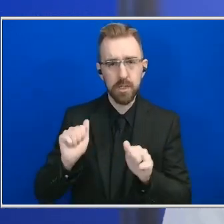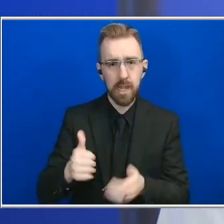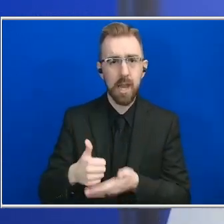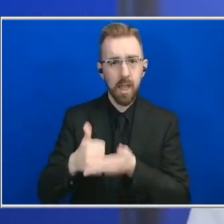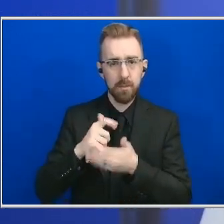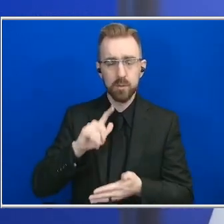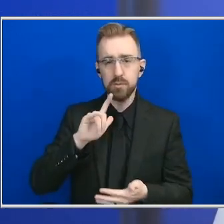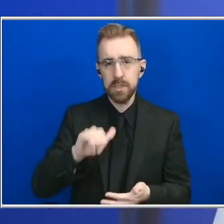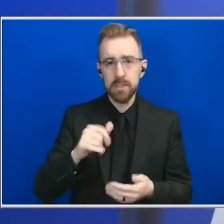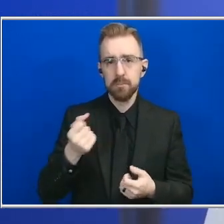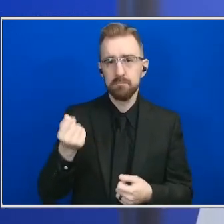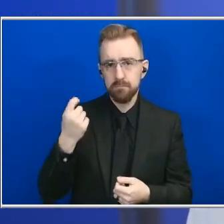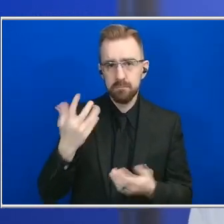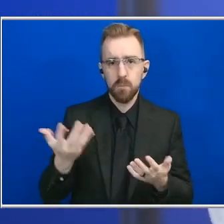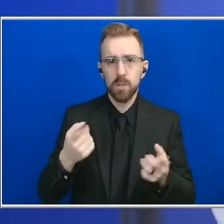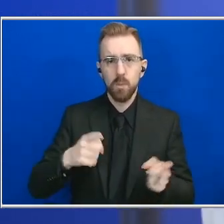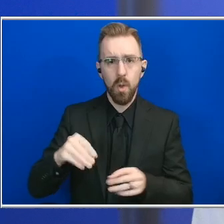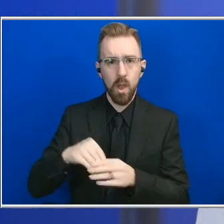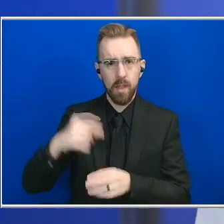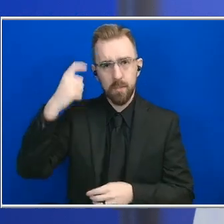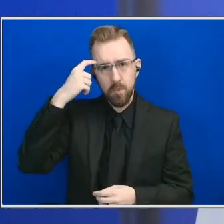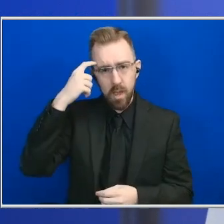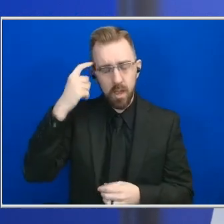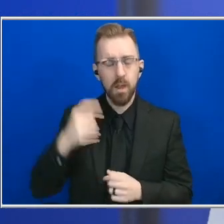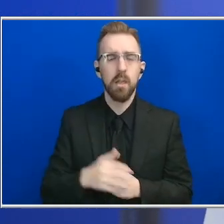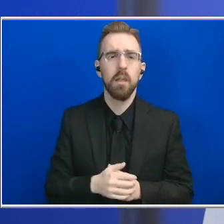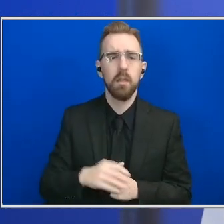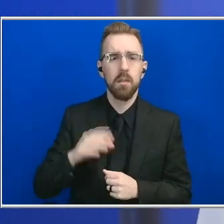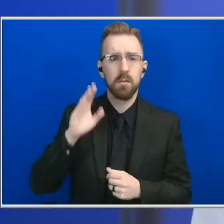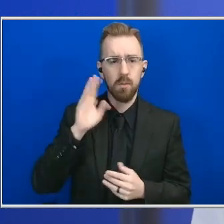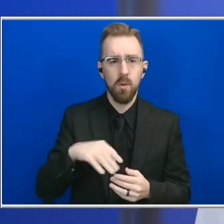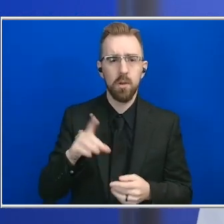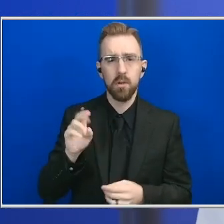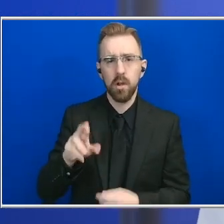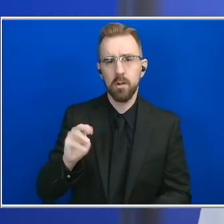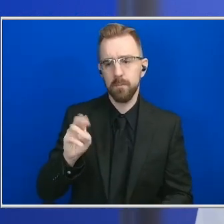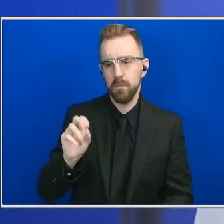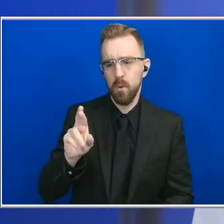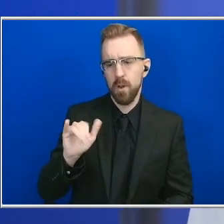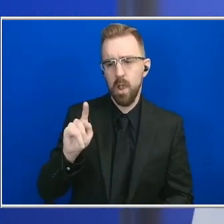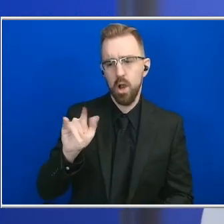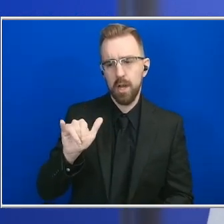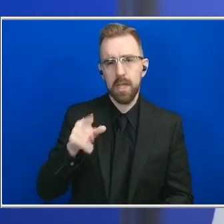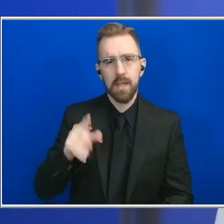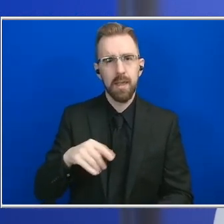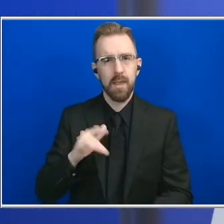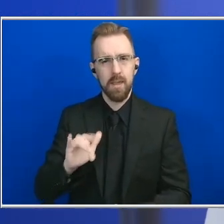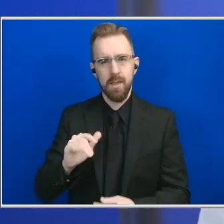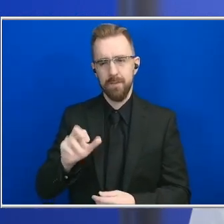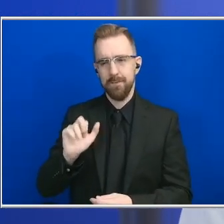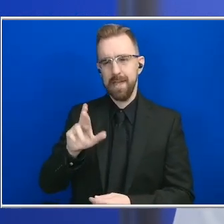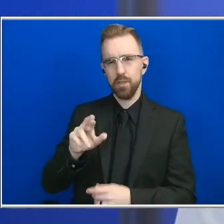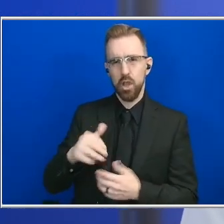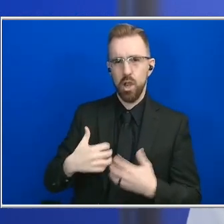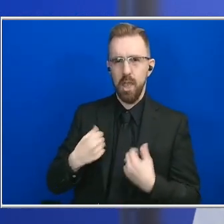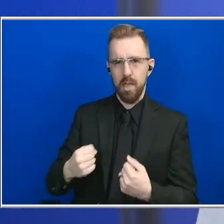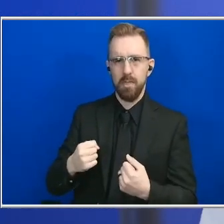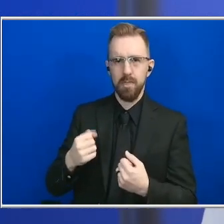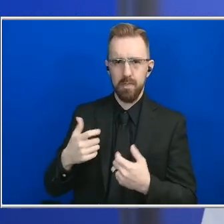understand what's going on in the brain. And we know, as Dr. Moriarty mentioned, that vascular health plays a role in many